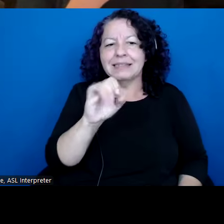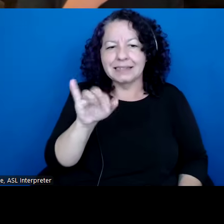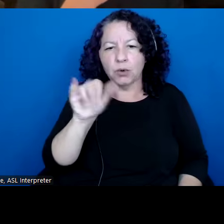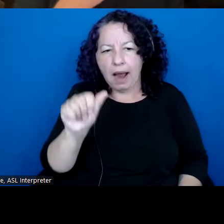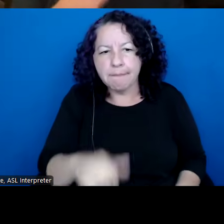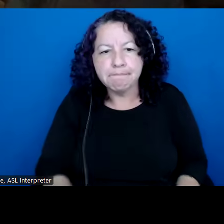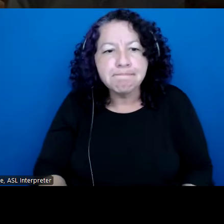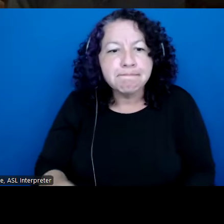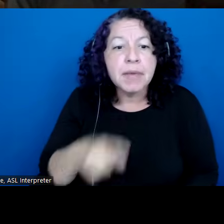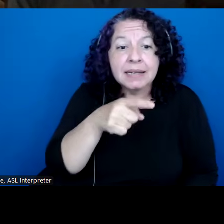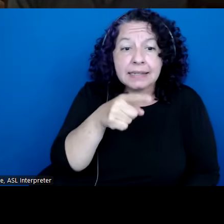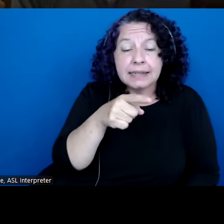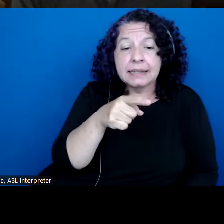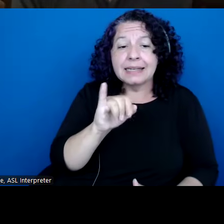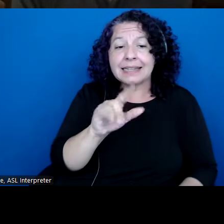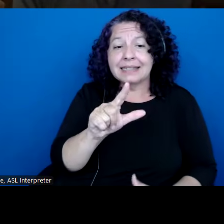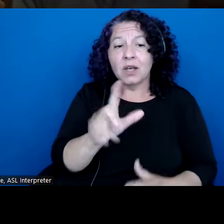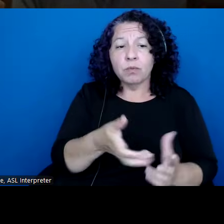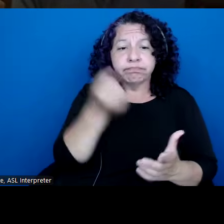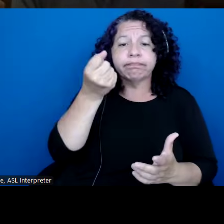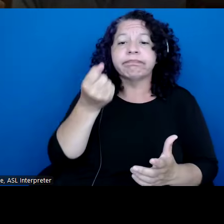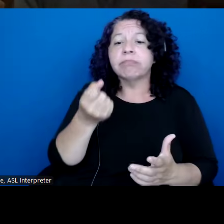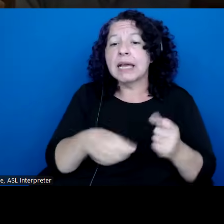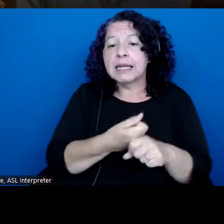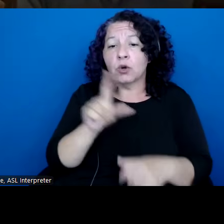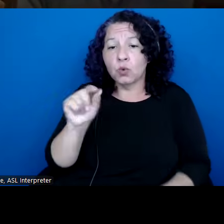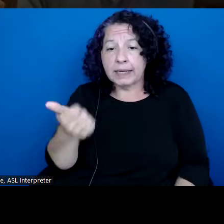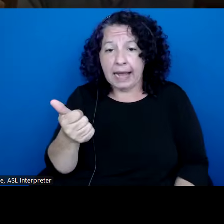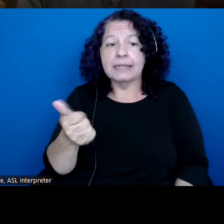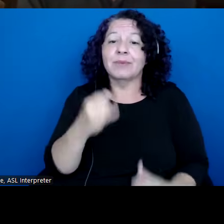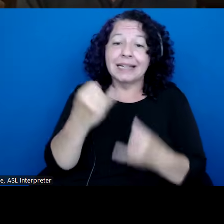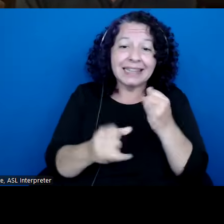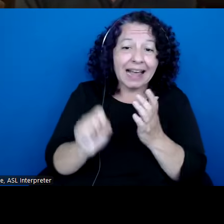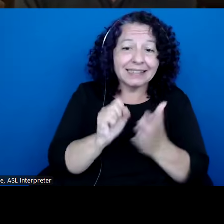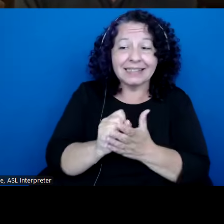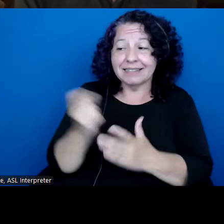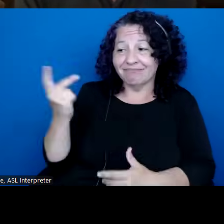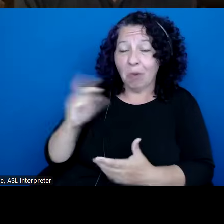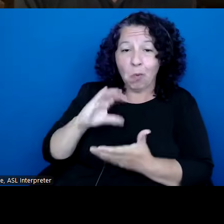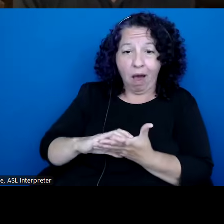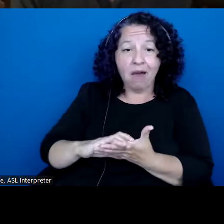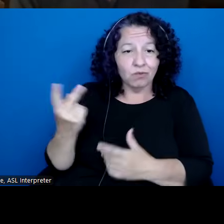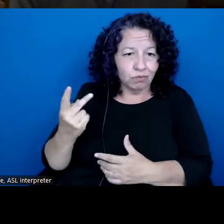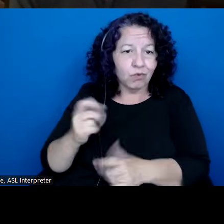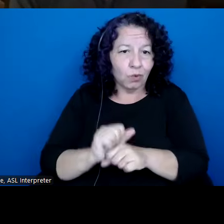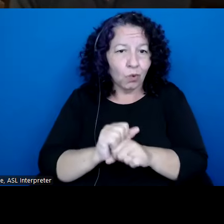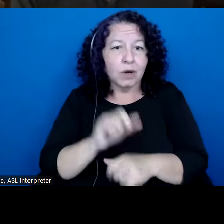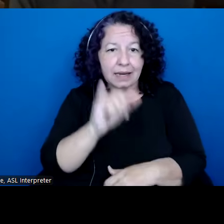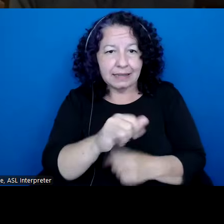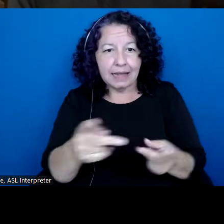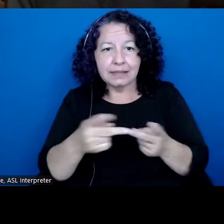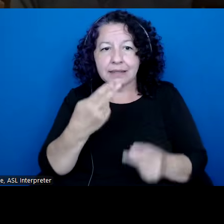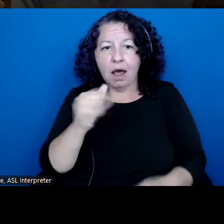This seal was excavated in 2010, which was the last season that my wife and I were working at the site of Hamukar in